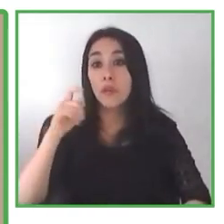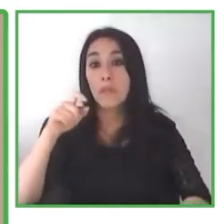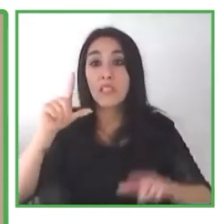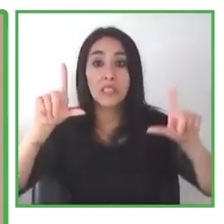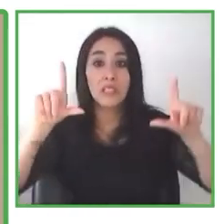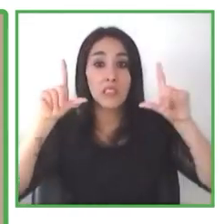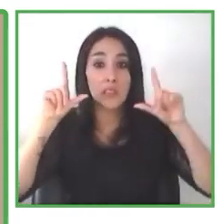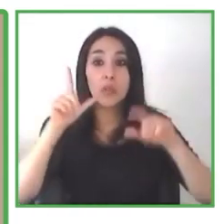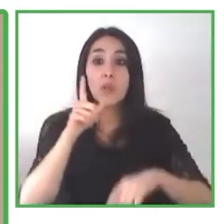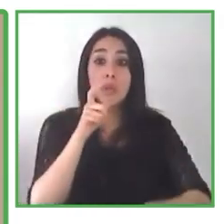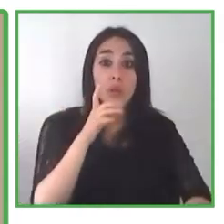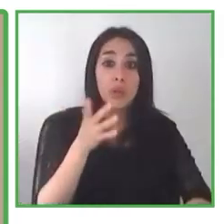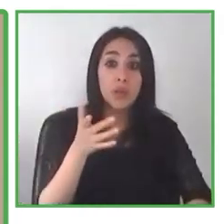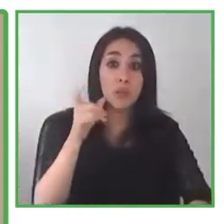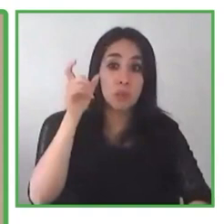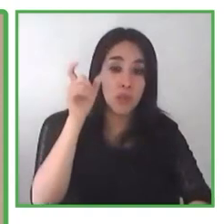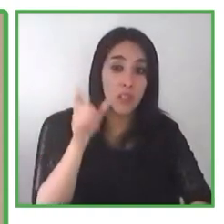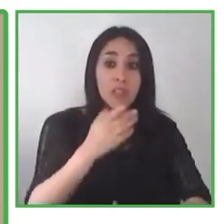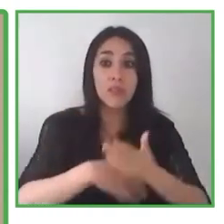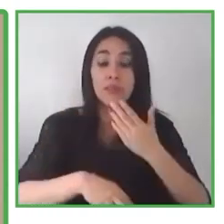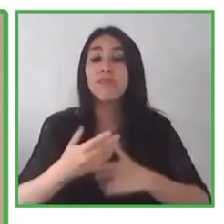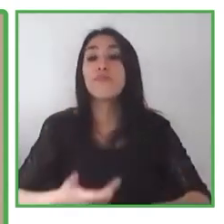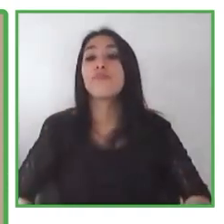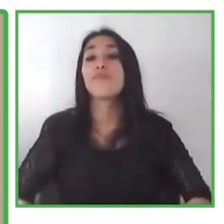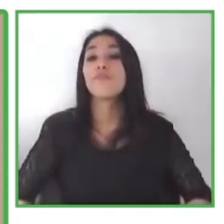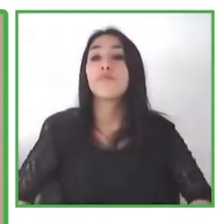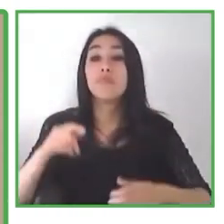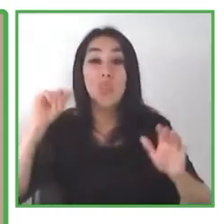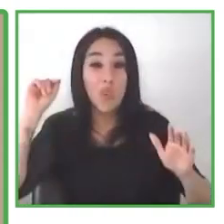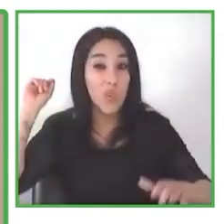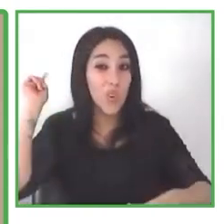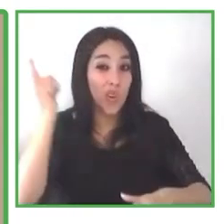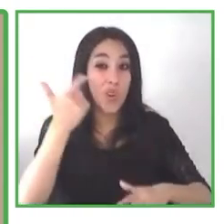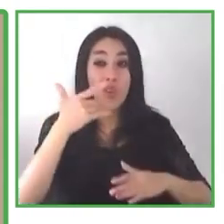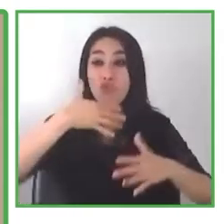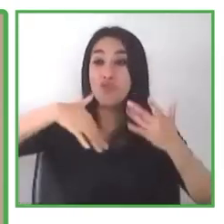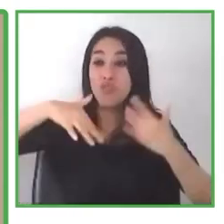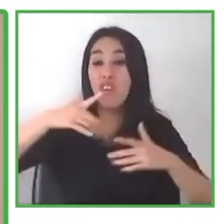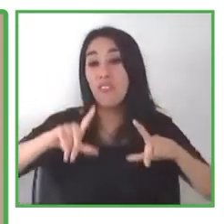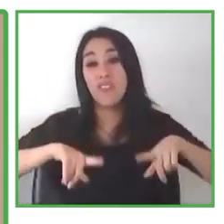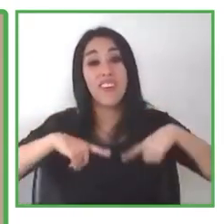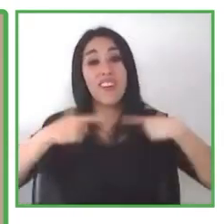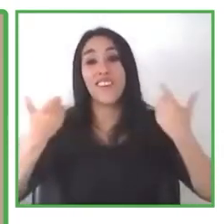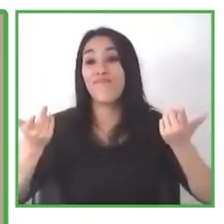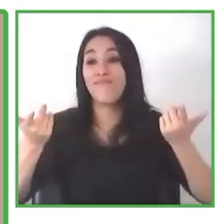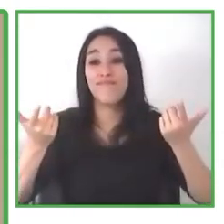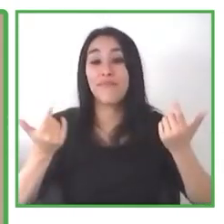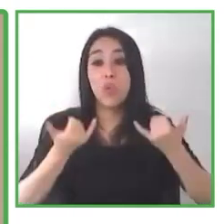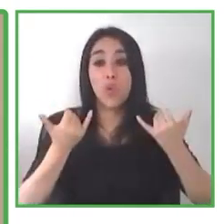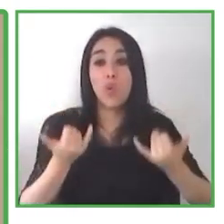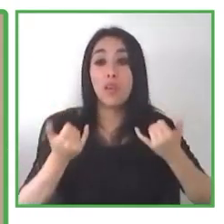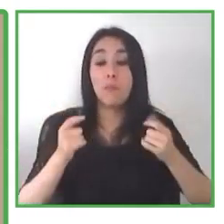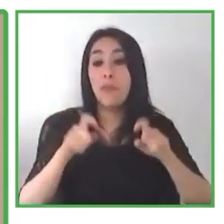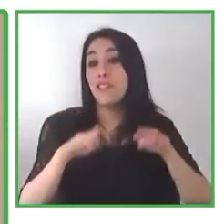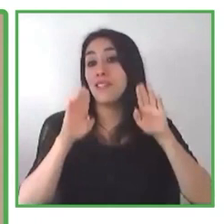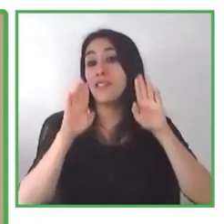everyone, but it has a real impact on people with disabilities in general in all the aspects of